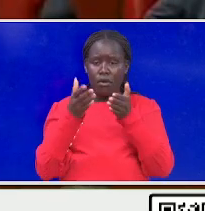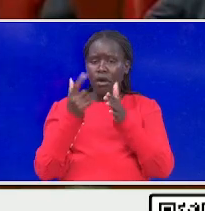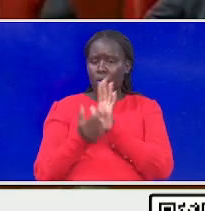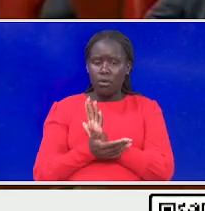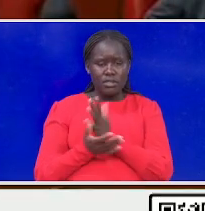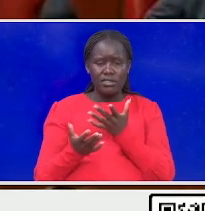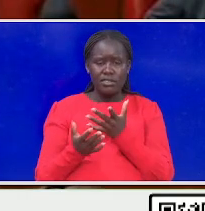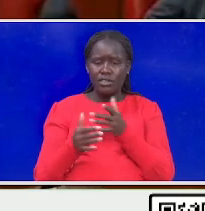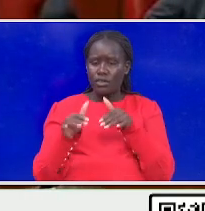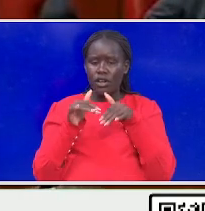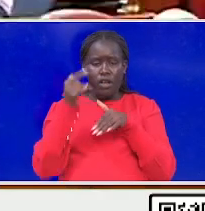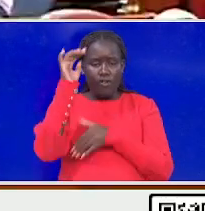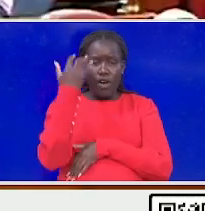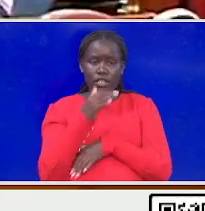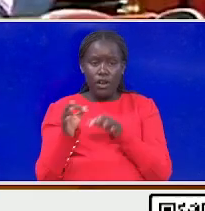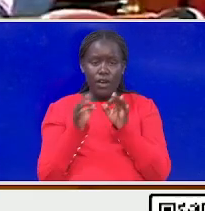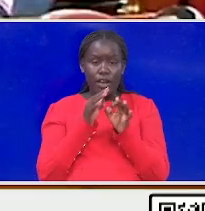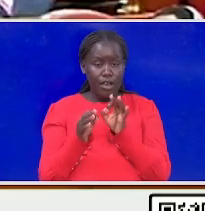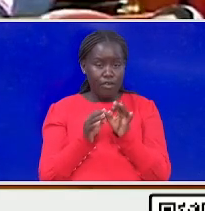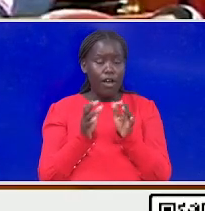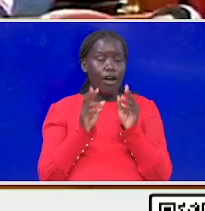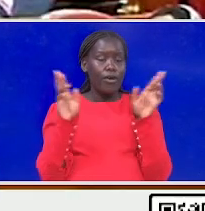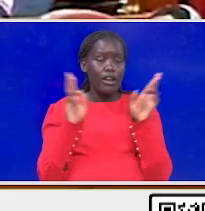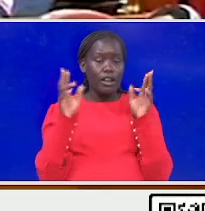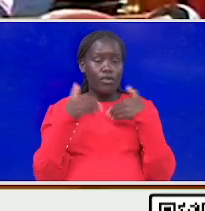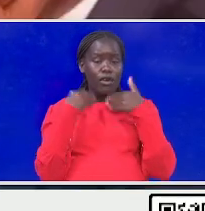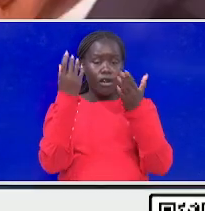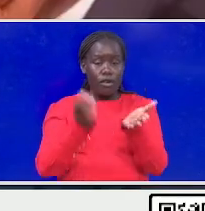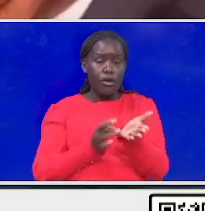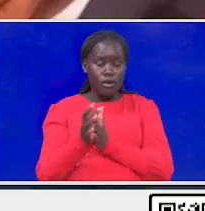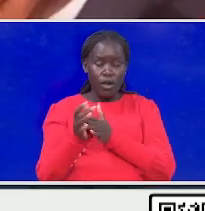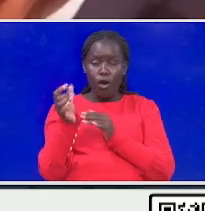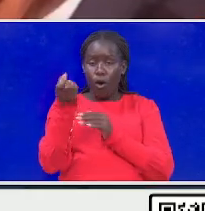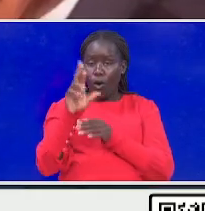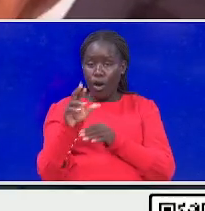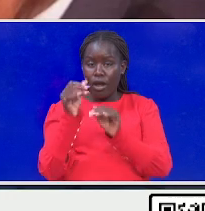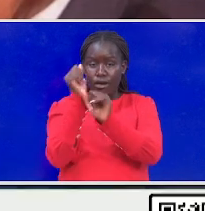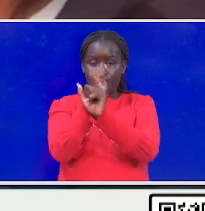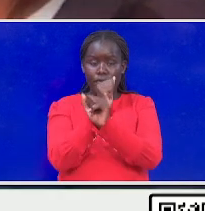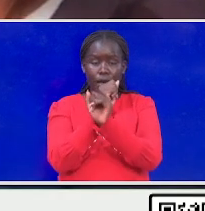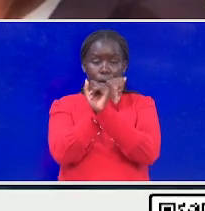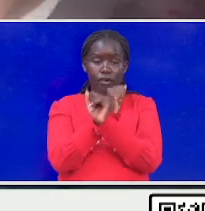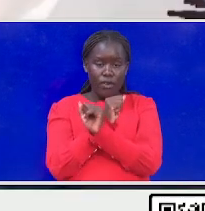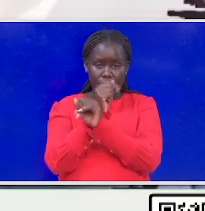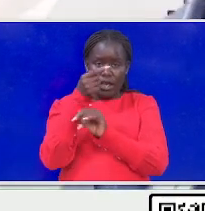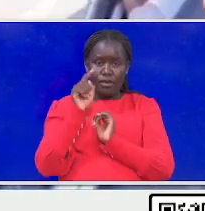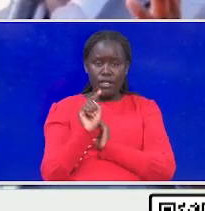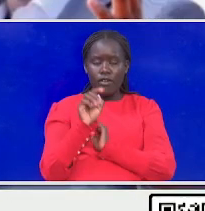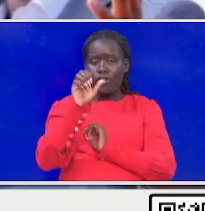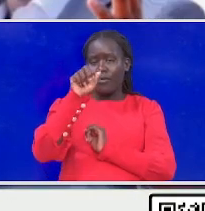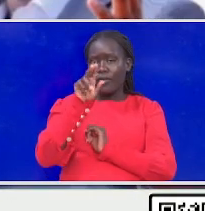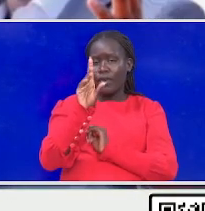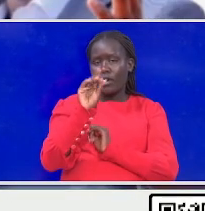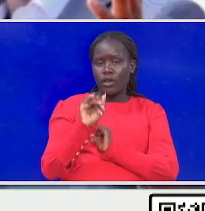awaits Gachagua if he opts to go through the impeachment motion by defending himself. Kapsaret Member of Parliament Oscar Sudi, taking to his social